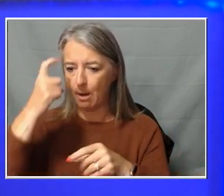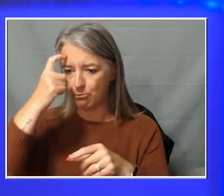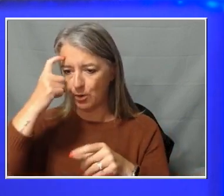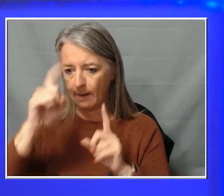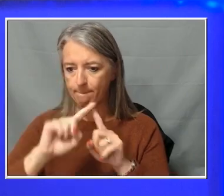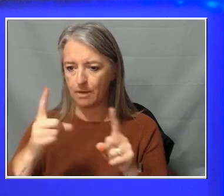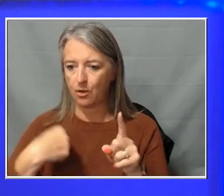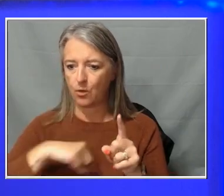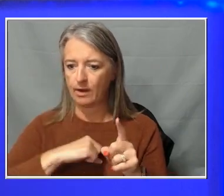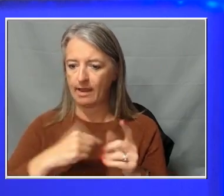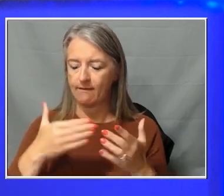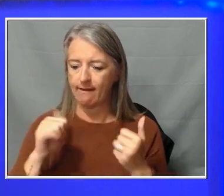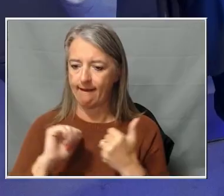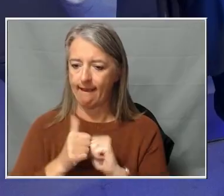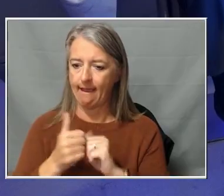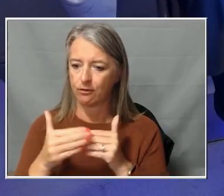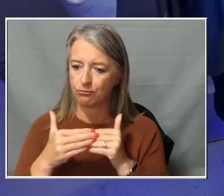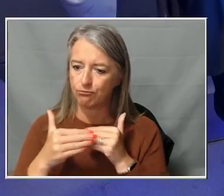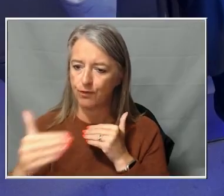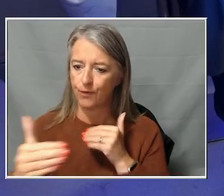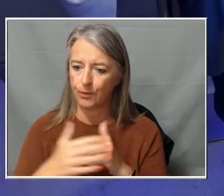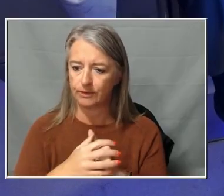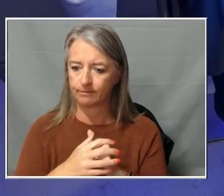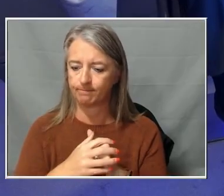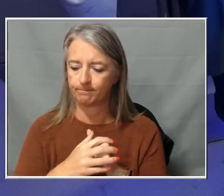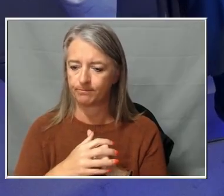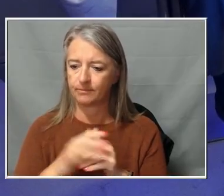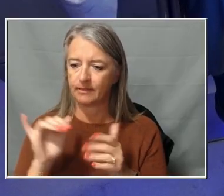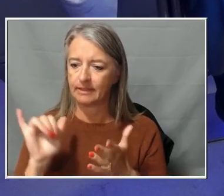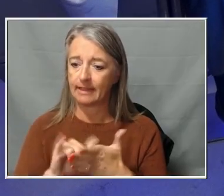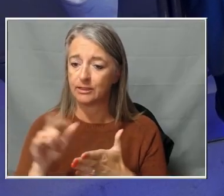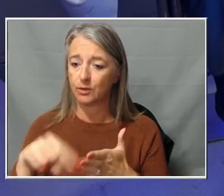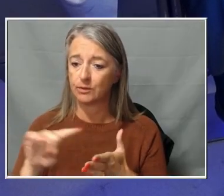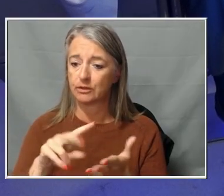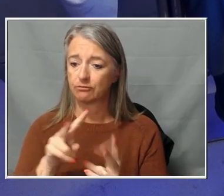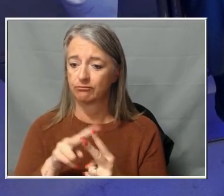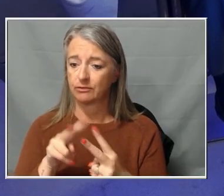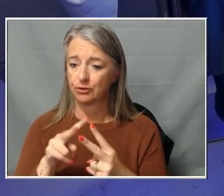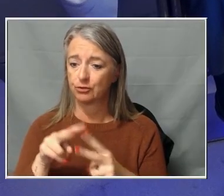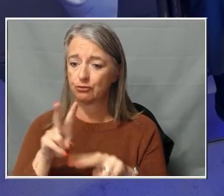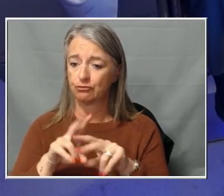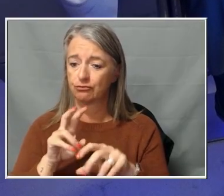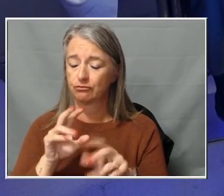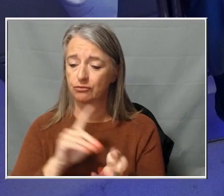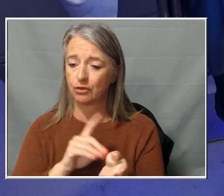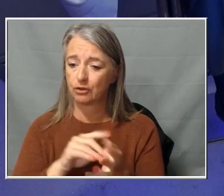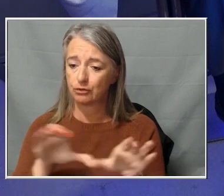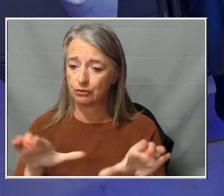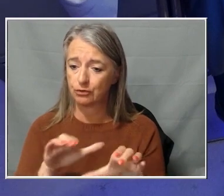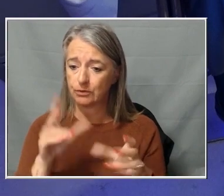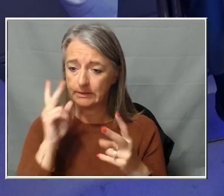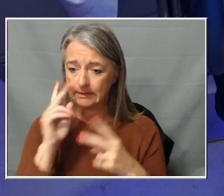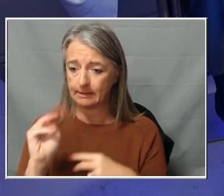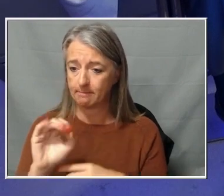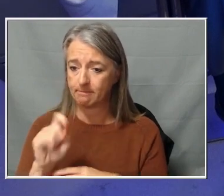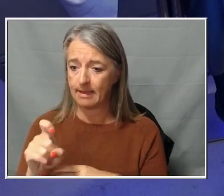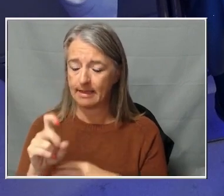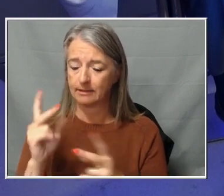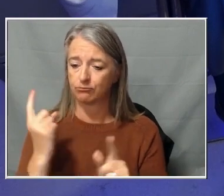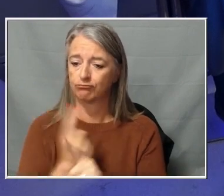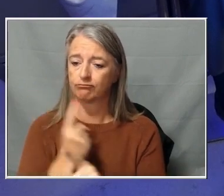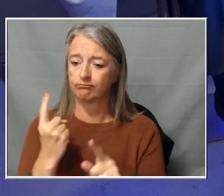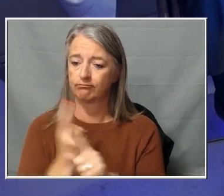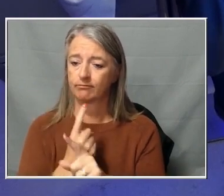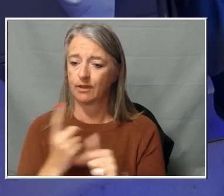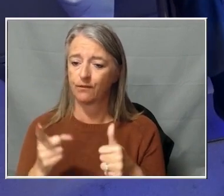have a way forward. And it's what these doctors do. It's what these two sitting here was all about, you being able to see Max properly for